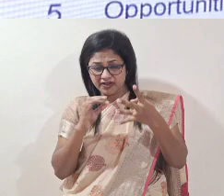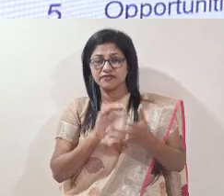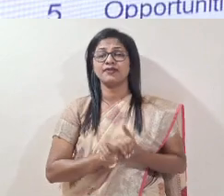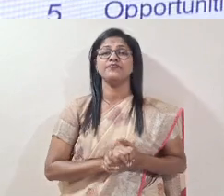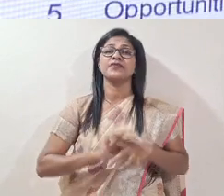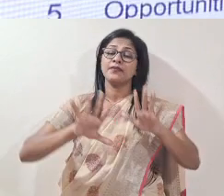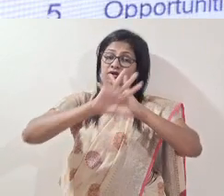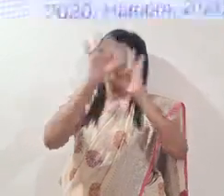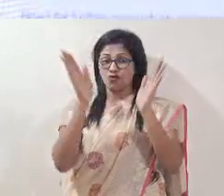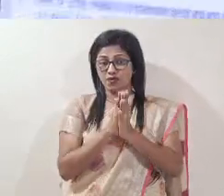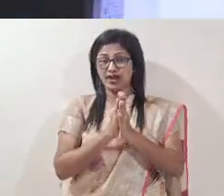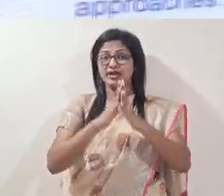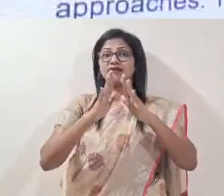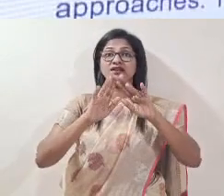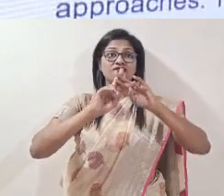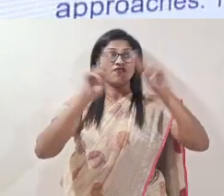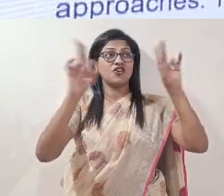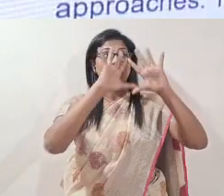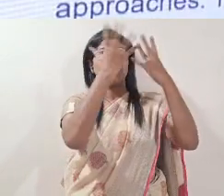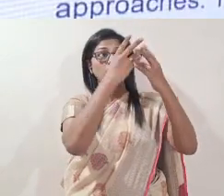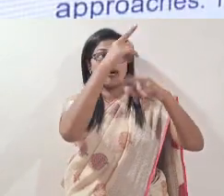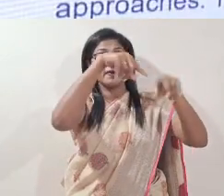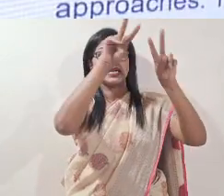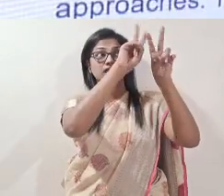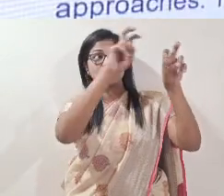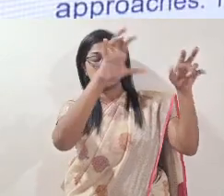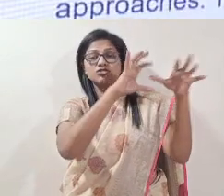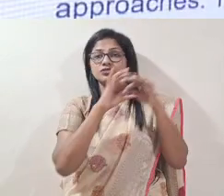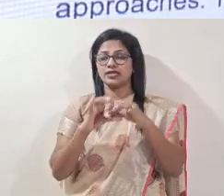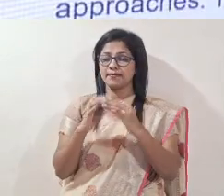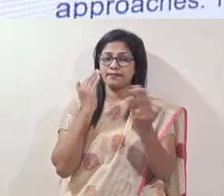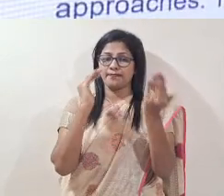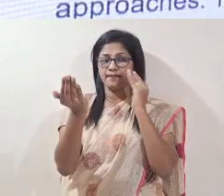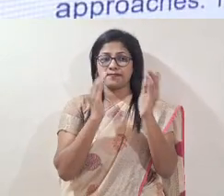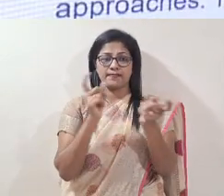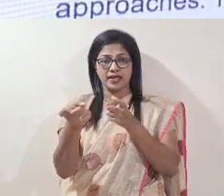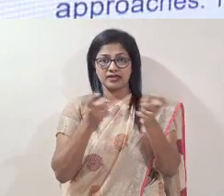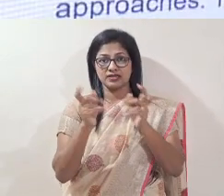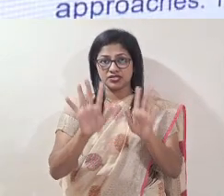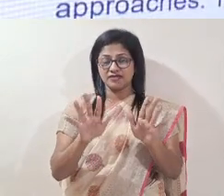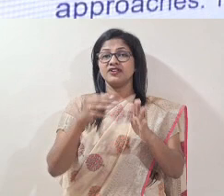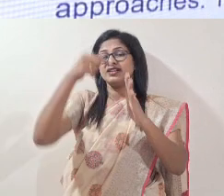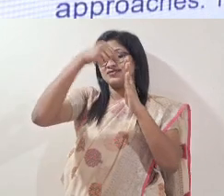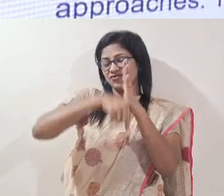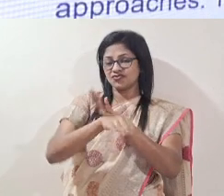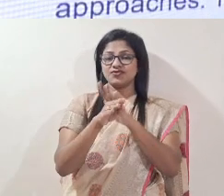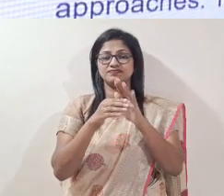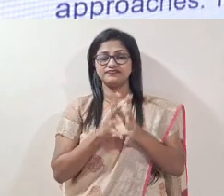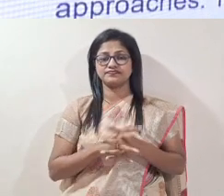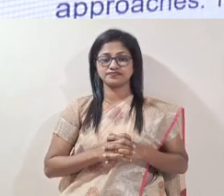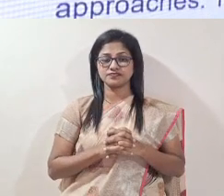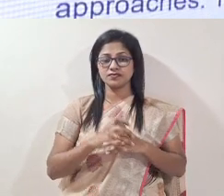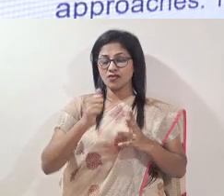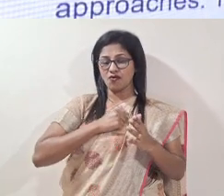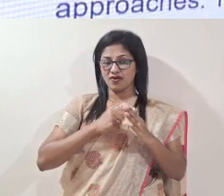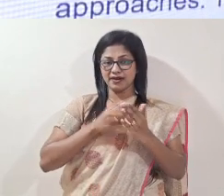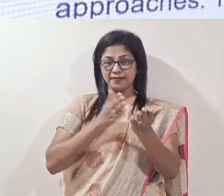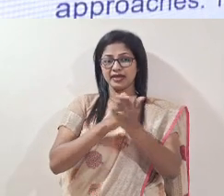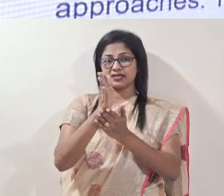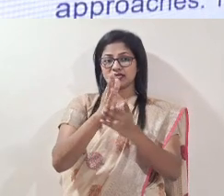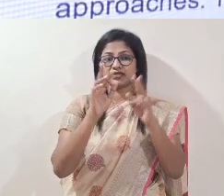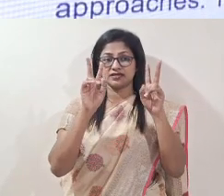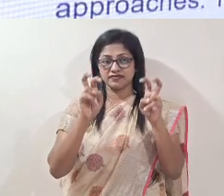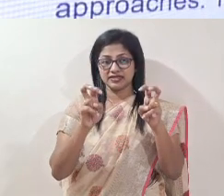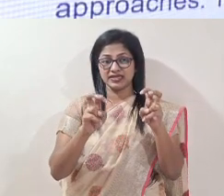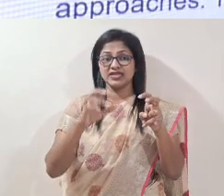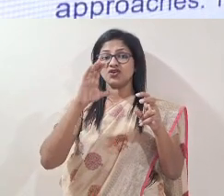tried to manage with some global case studies. So let's go deeper into our method